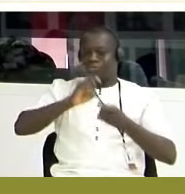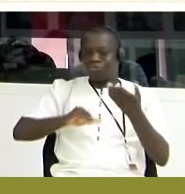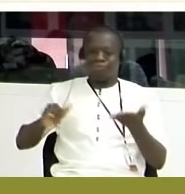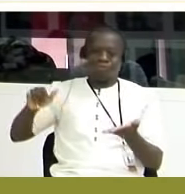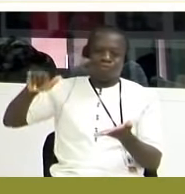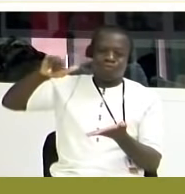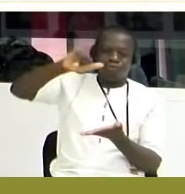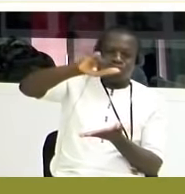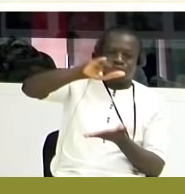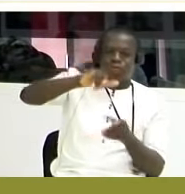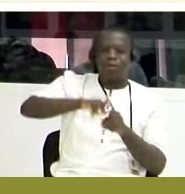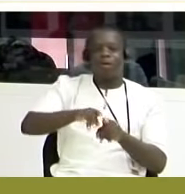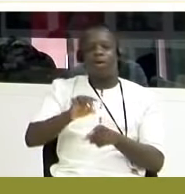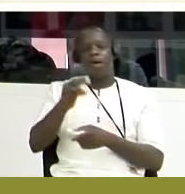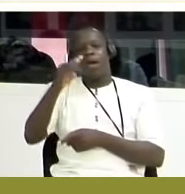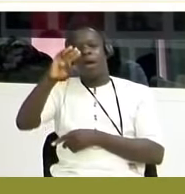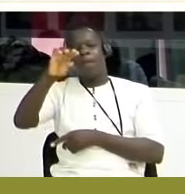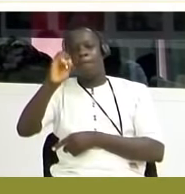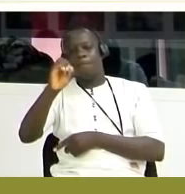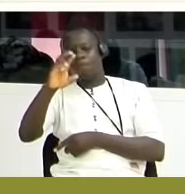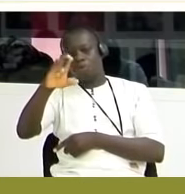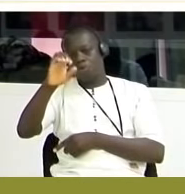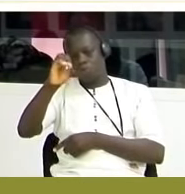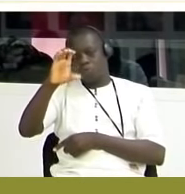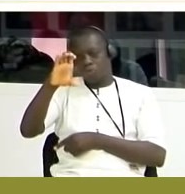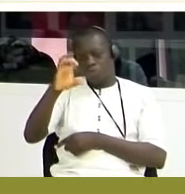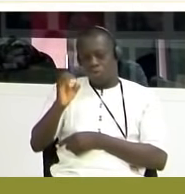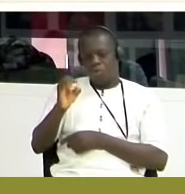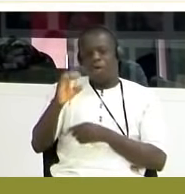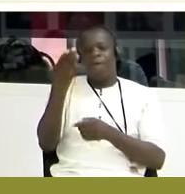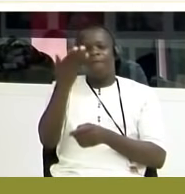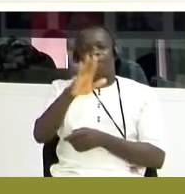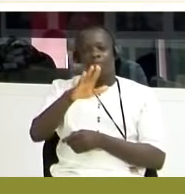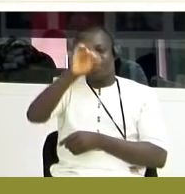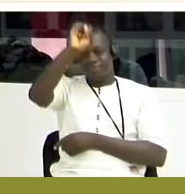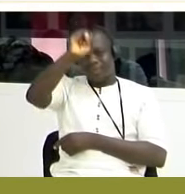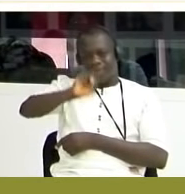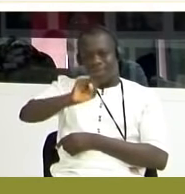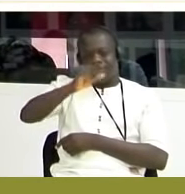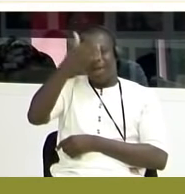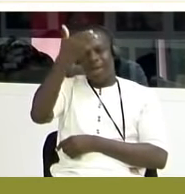Morocco from September